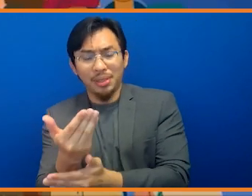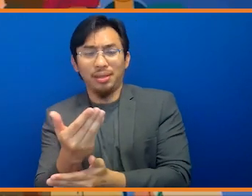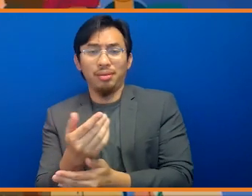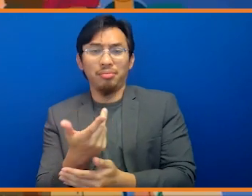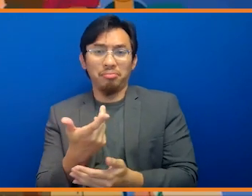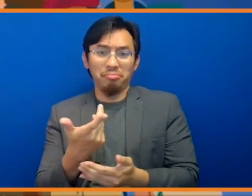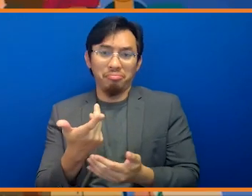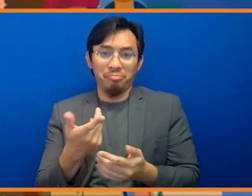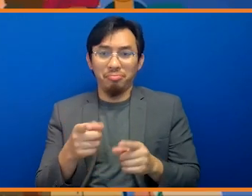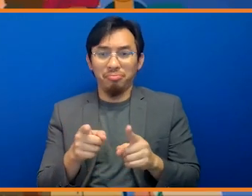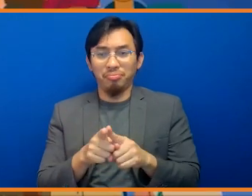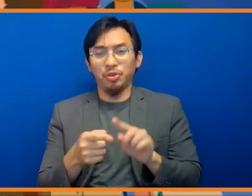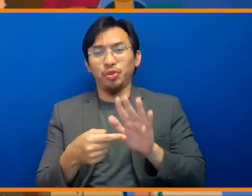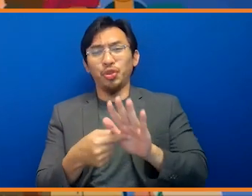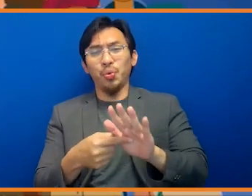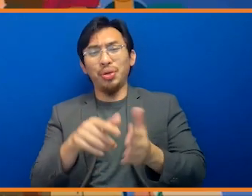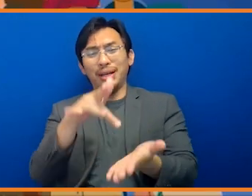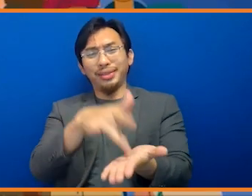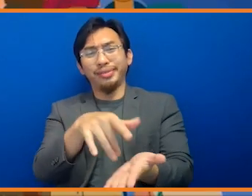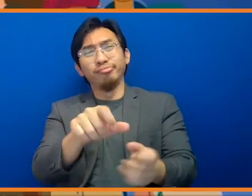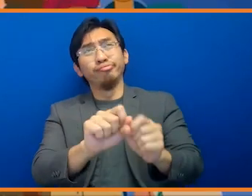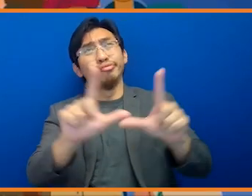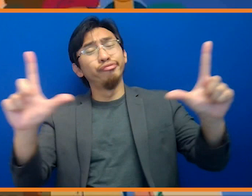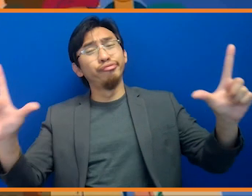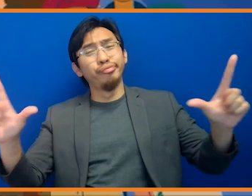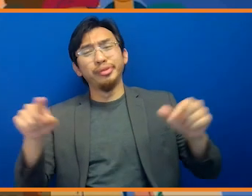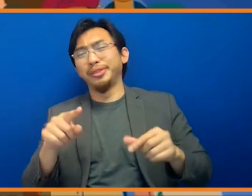up signboards on the site.